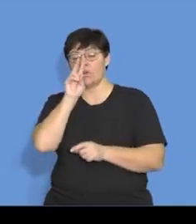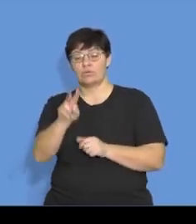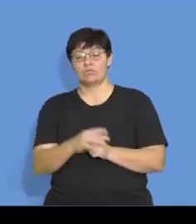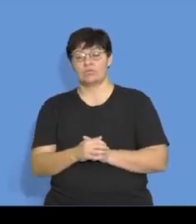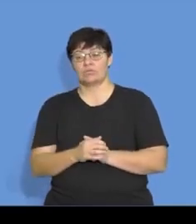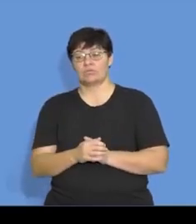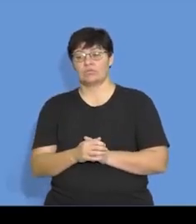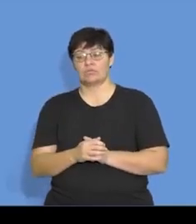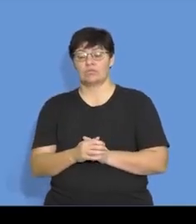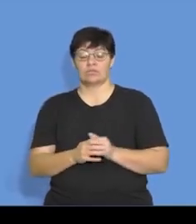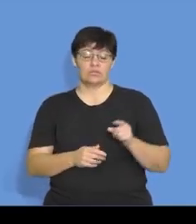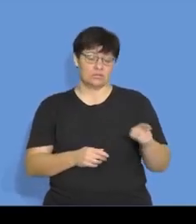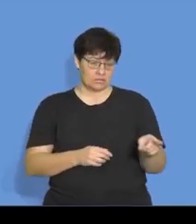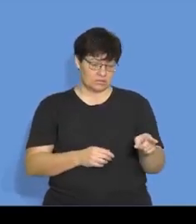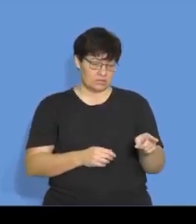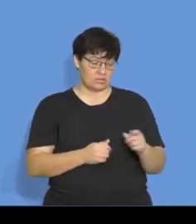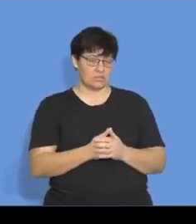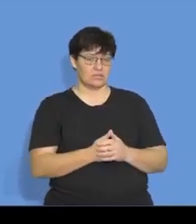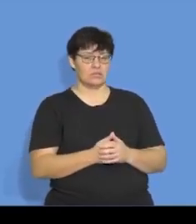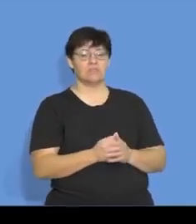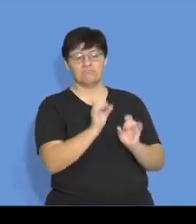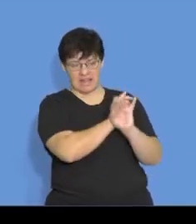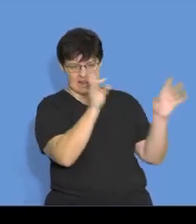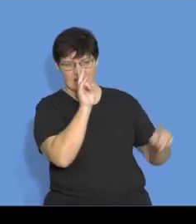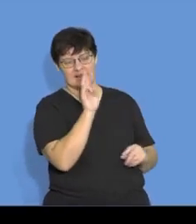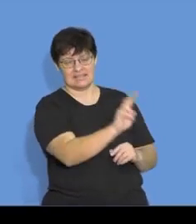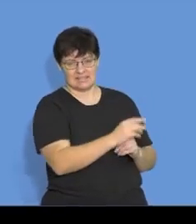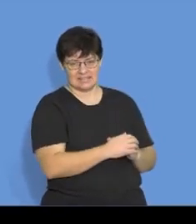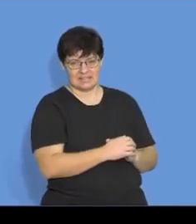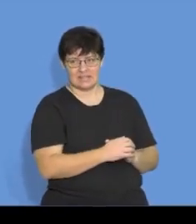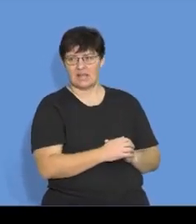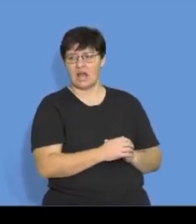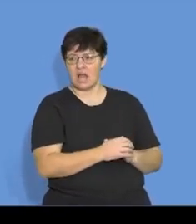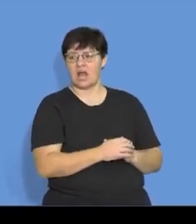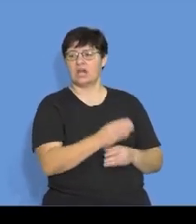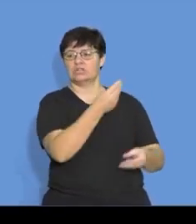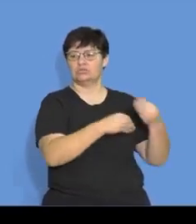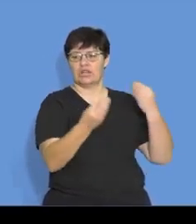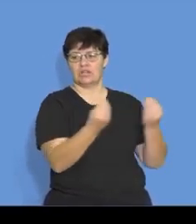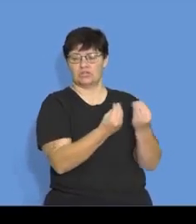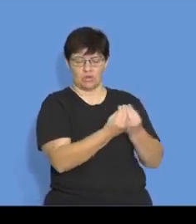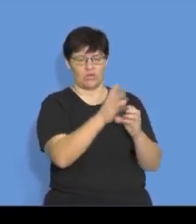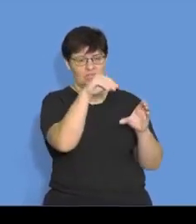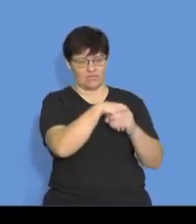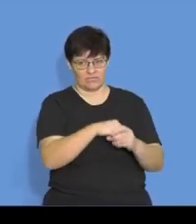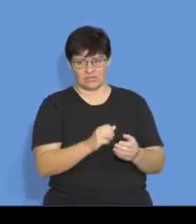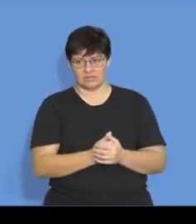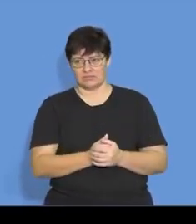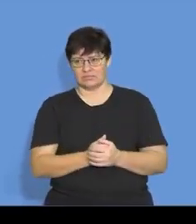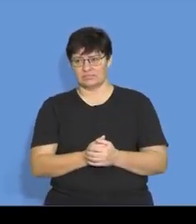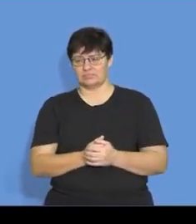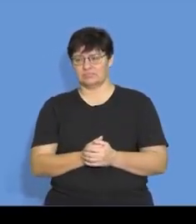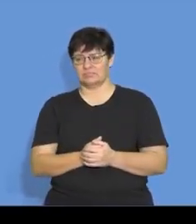at perpetual, clearly you can see the trading stock is involved.